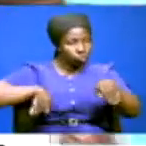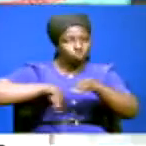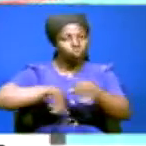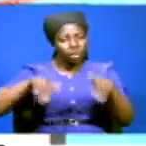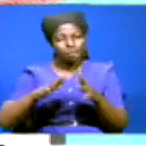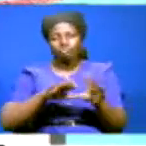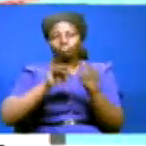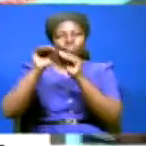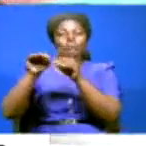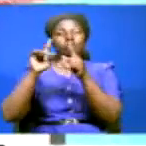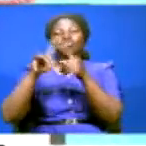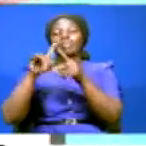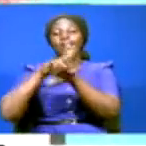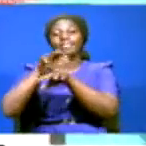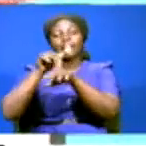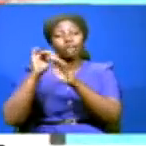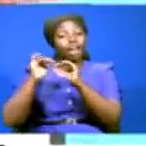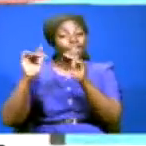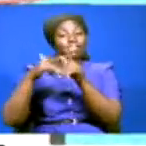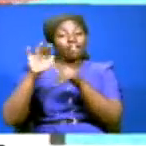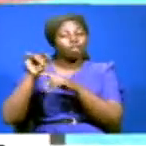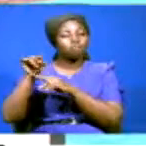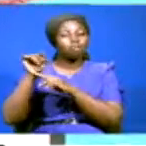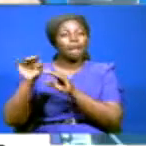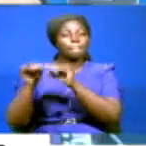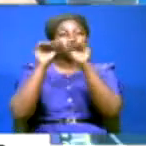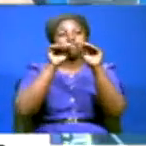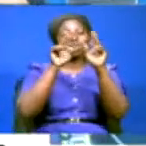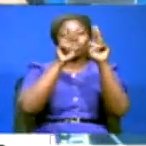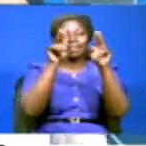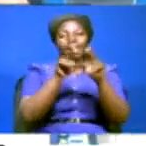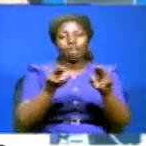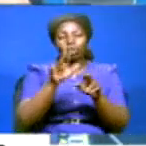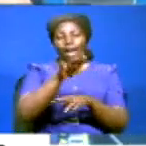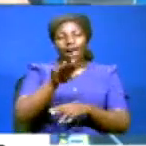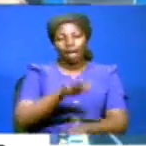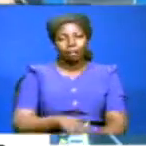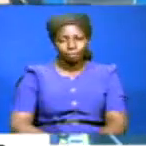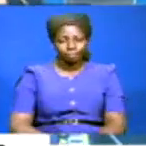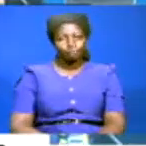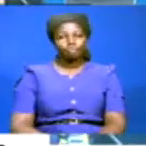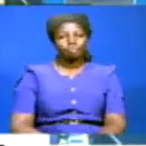level. And then from the national level, you go to the international platform. Daniel Mwendwa, Legends Edition.